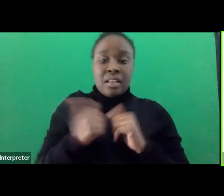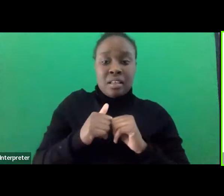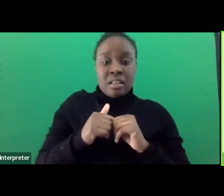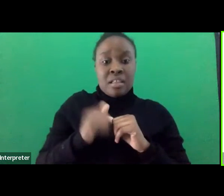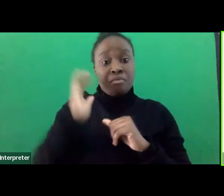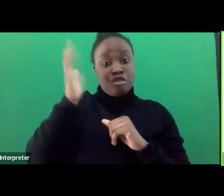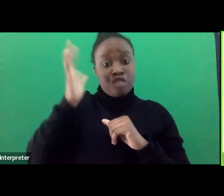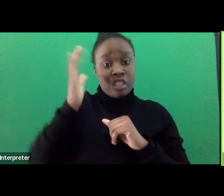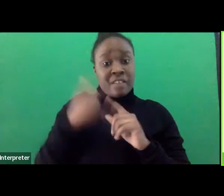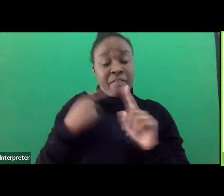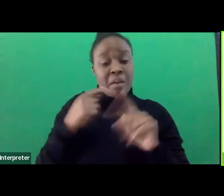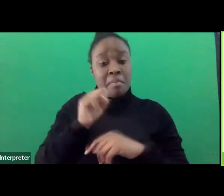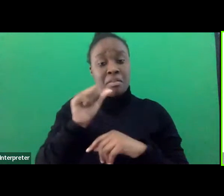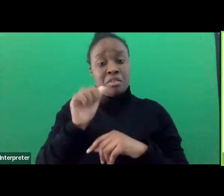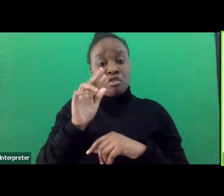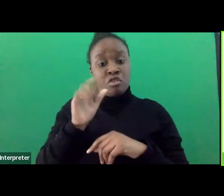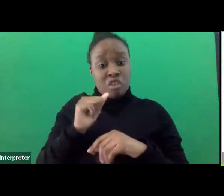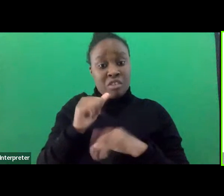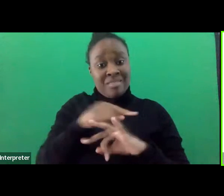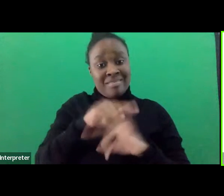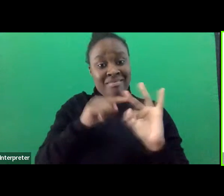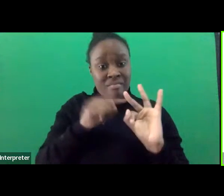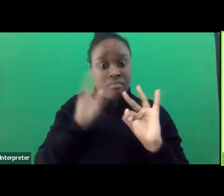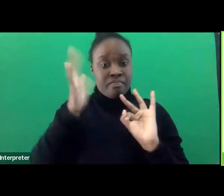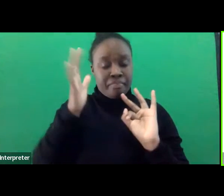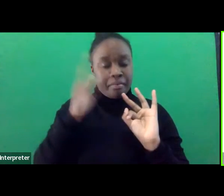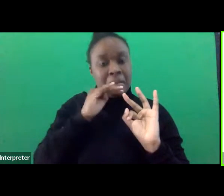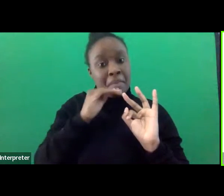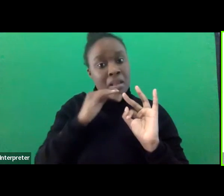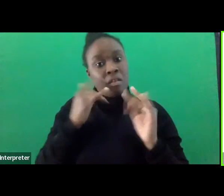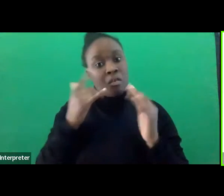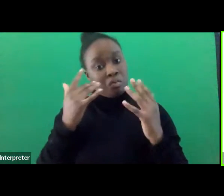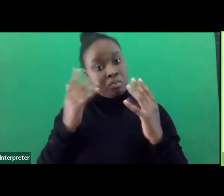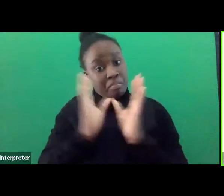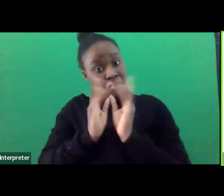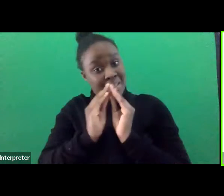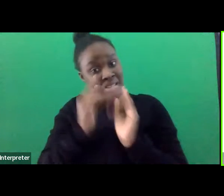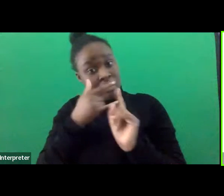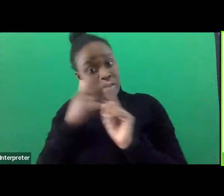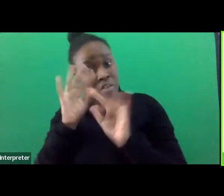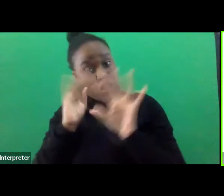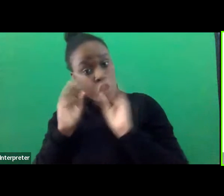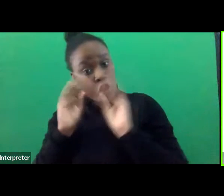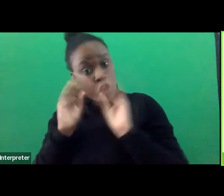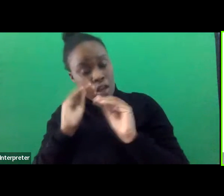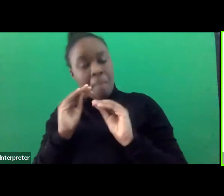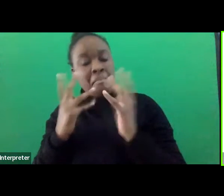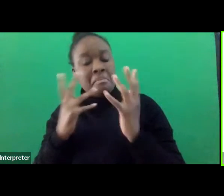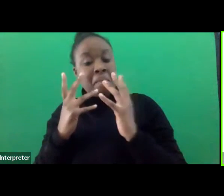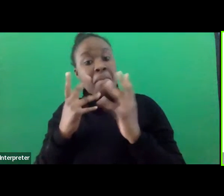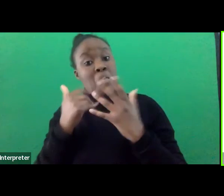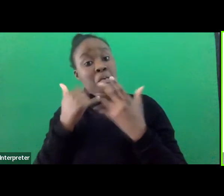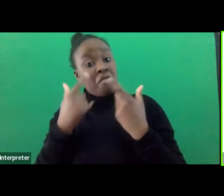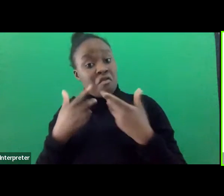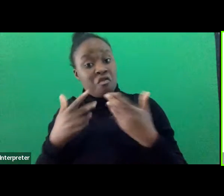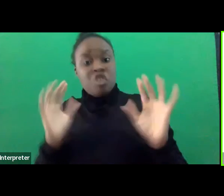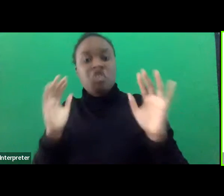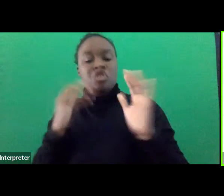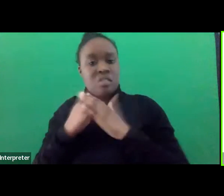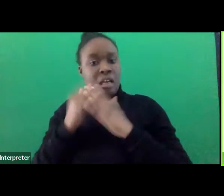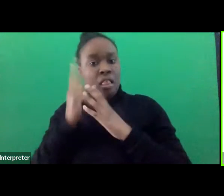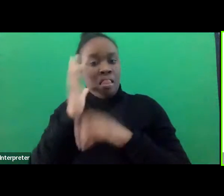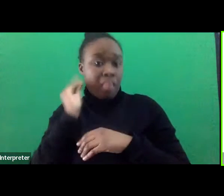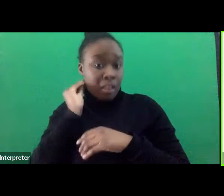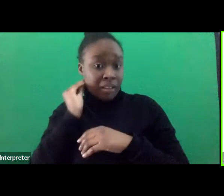from SARS. Our goal is that we will all come away with something, a new idea, a fresh perspective. After all, we are all